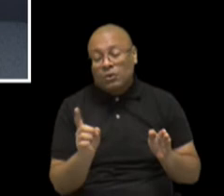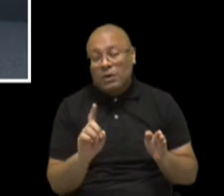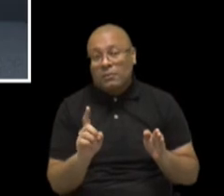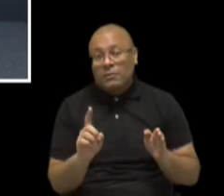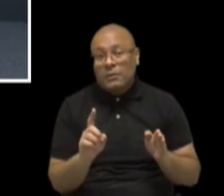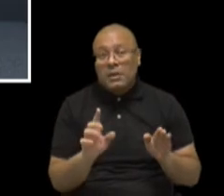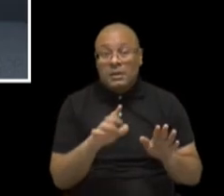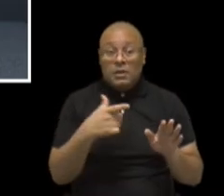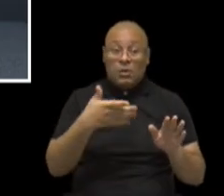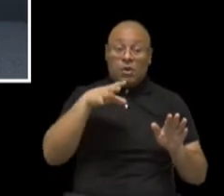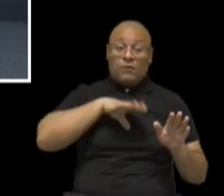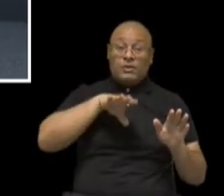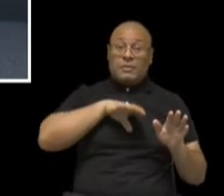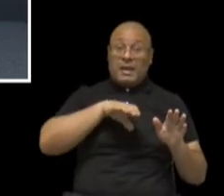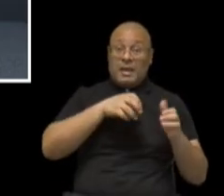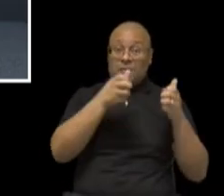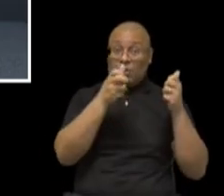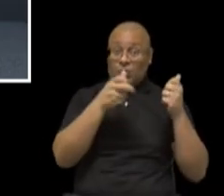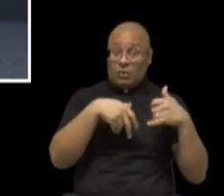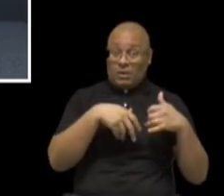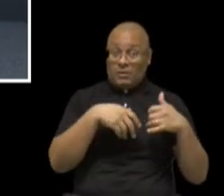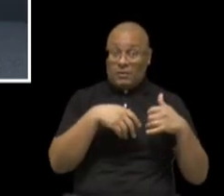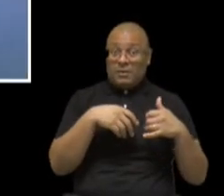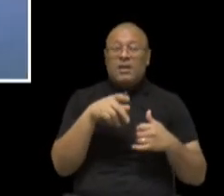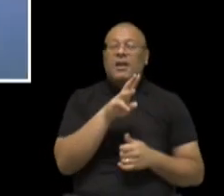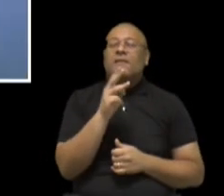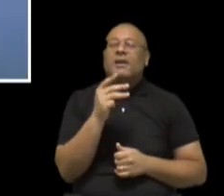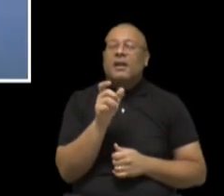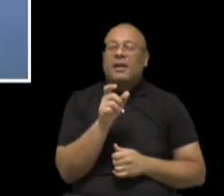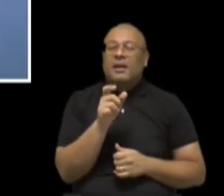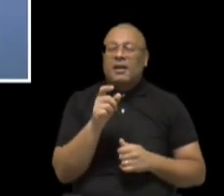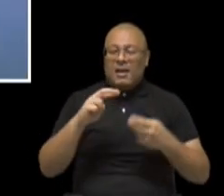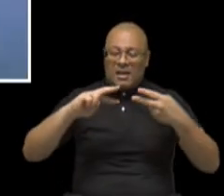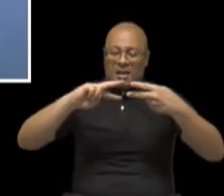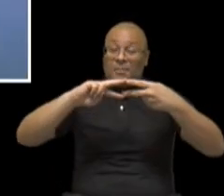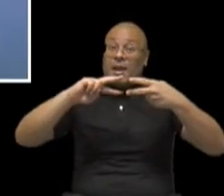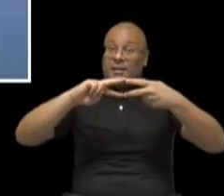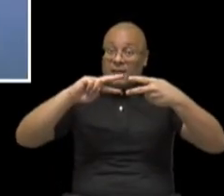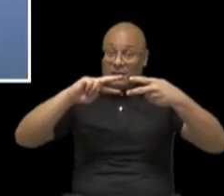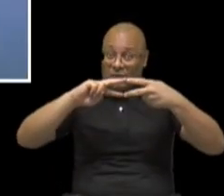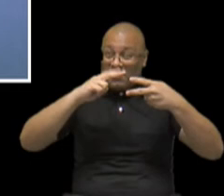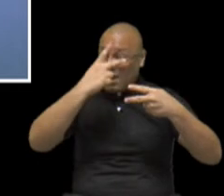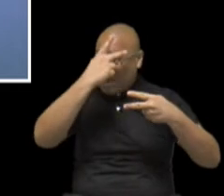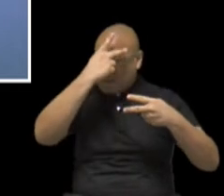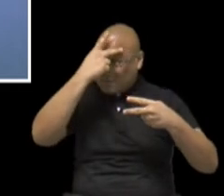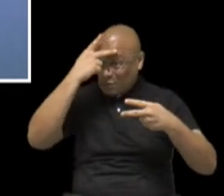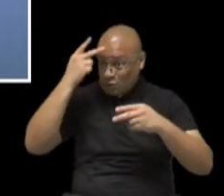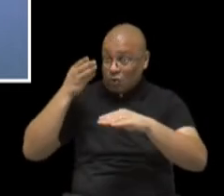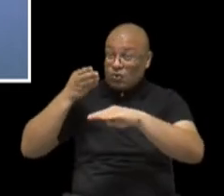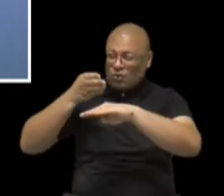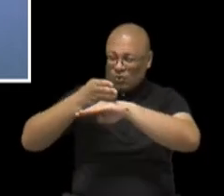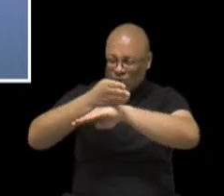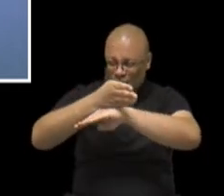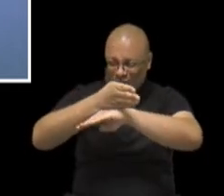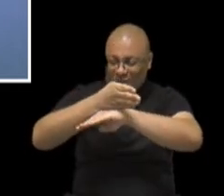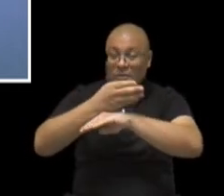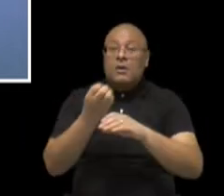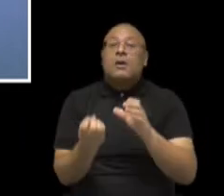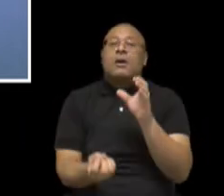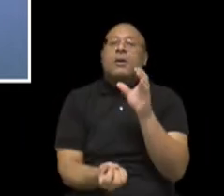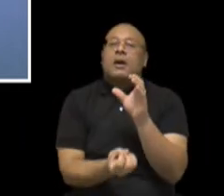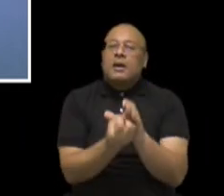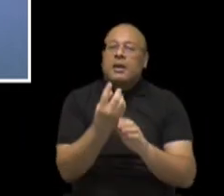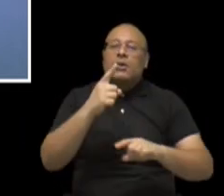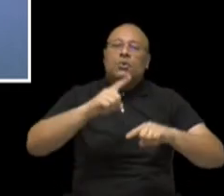vou explicar em português rapidinho. O A Way to Mars é uma plataforma em que os usuários dessa plataforma, eles criam as